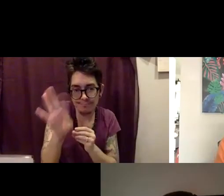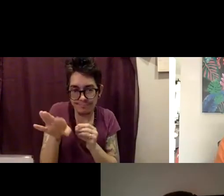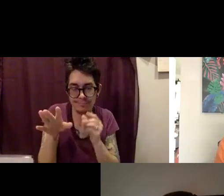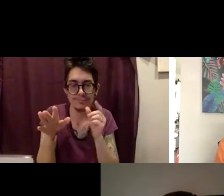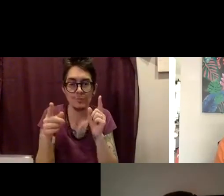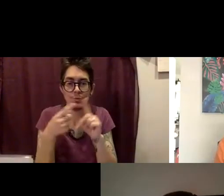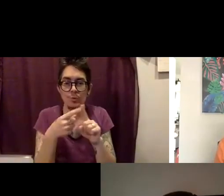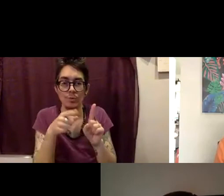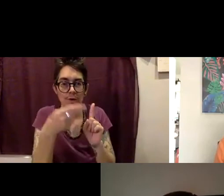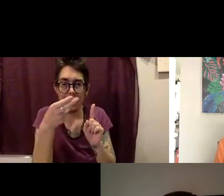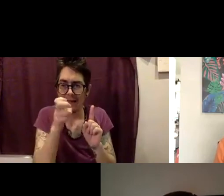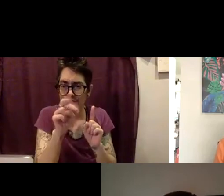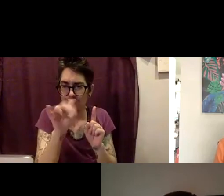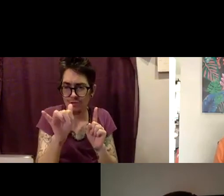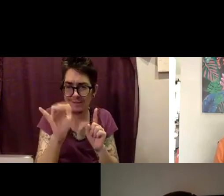So I wanted to add